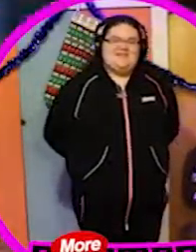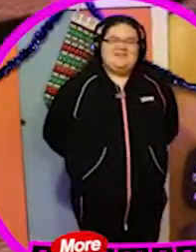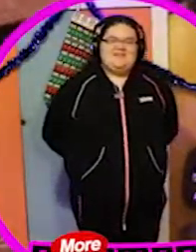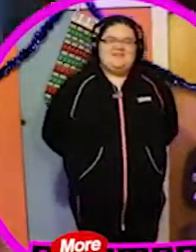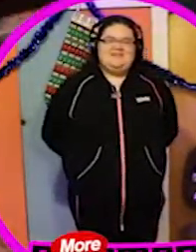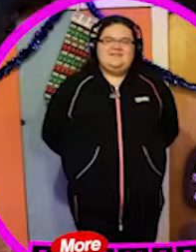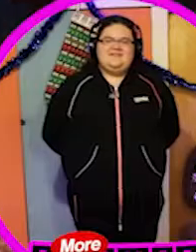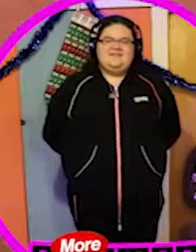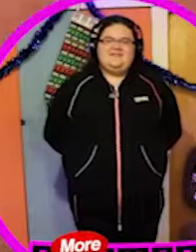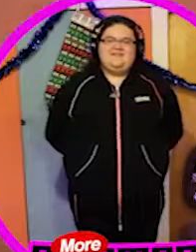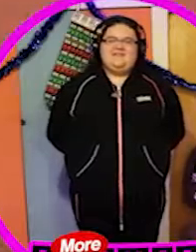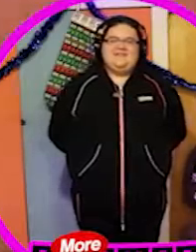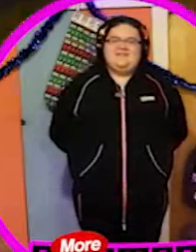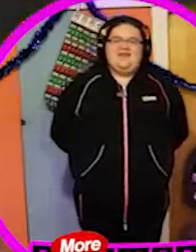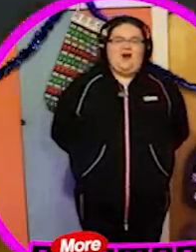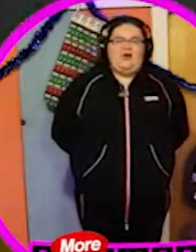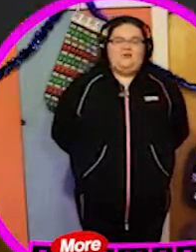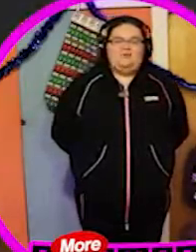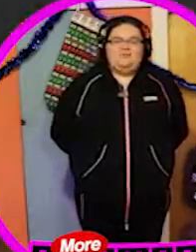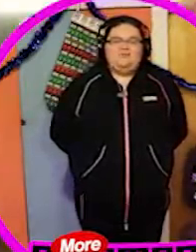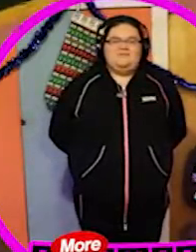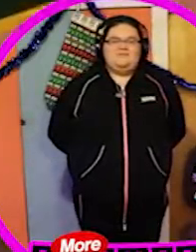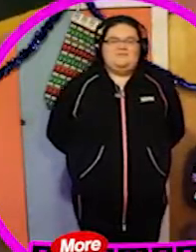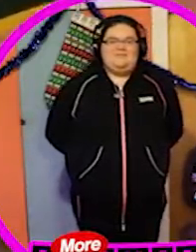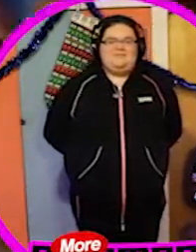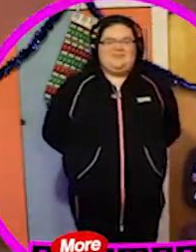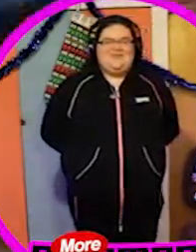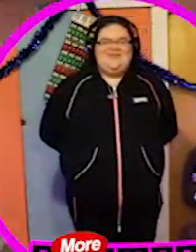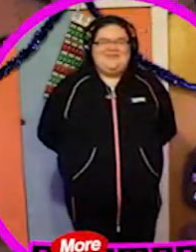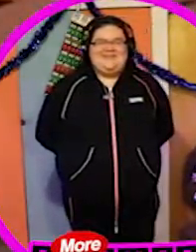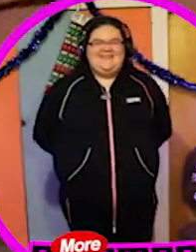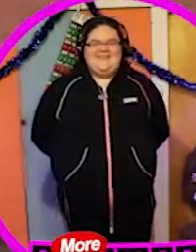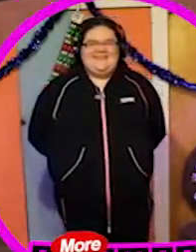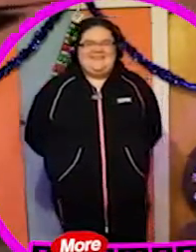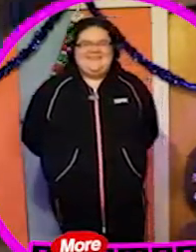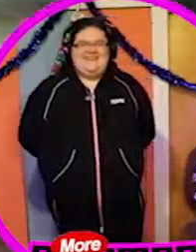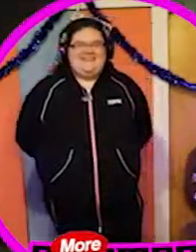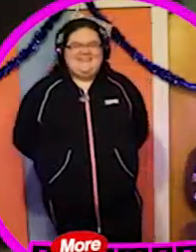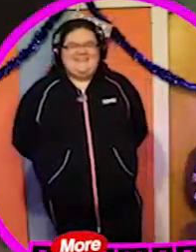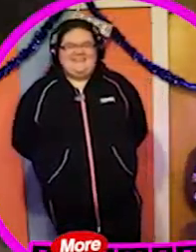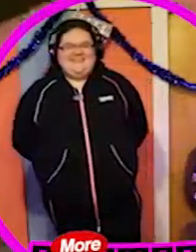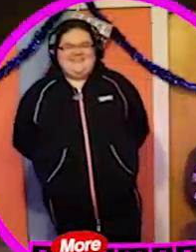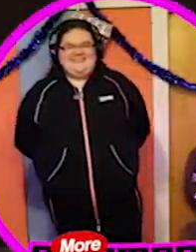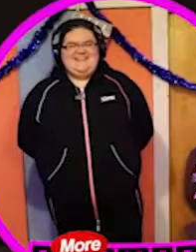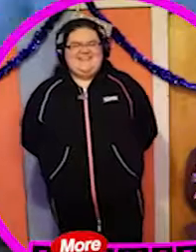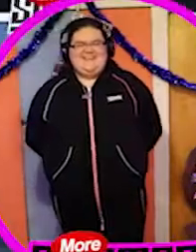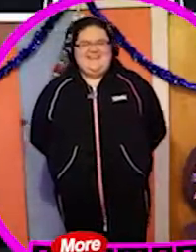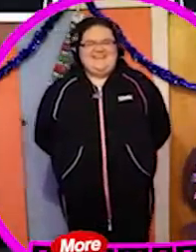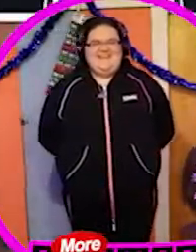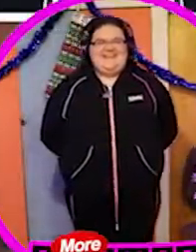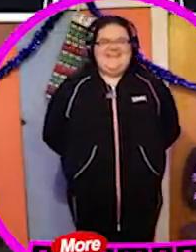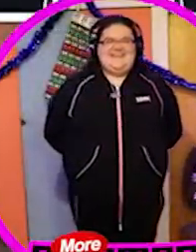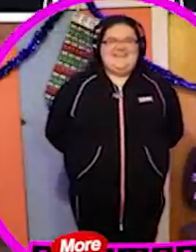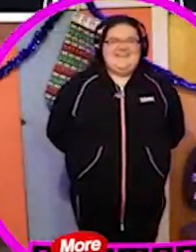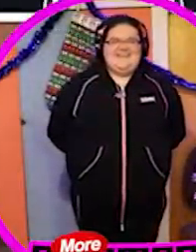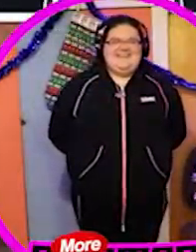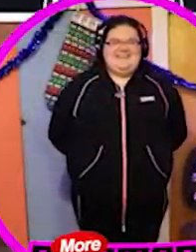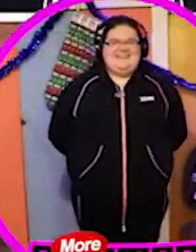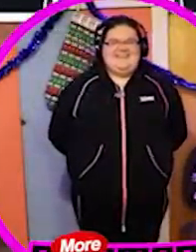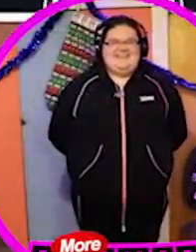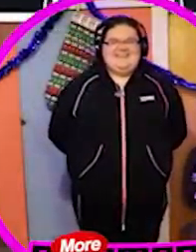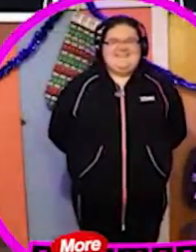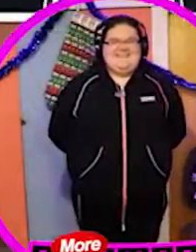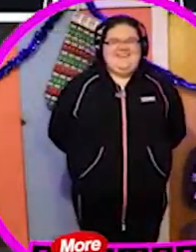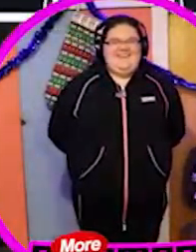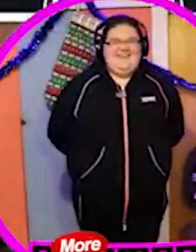No. I'm good. Oh. Whoa. Okay, yo. Okay, I almost got pushed. Damn. Okay.